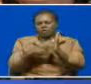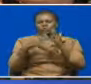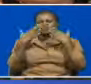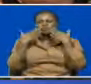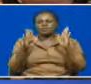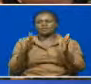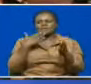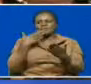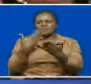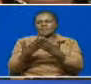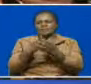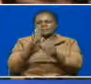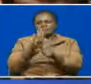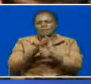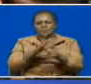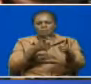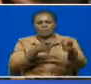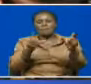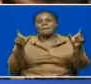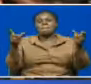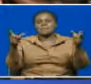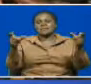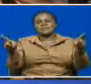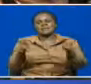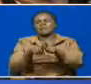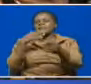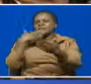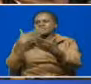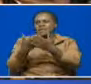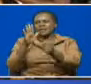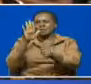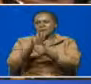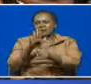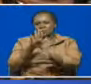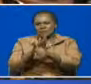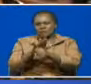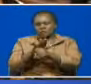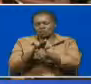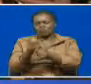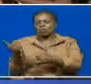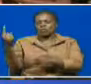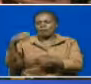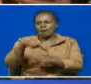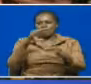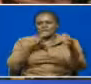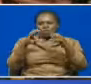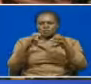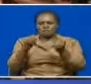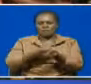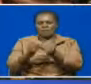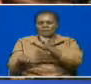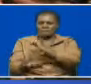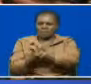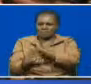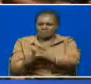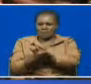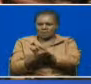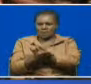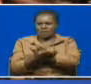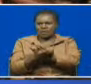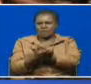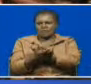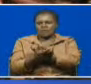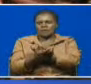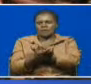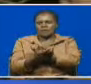some extent you've even blamed the media. But thank you very much for making time to have this conversation on the Friday briefing. To my immediate left,